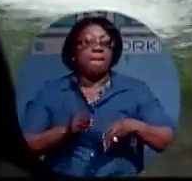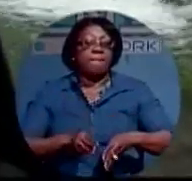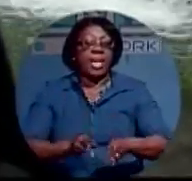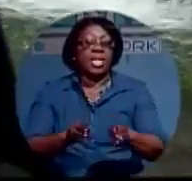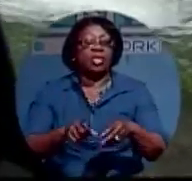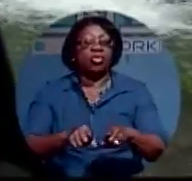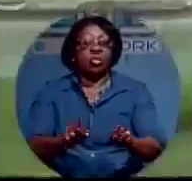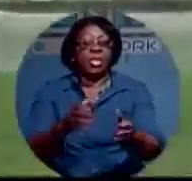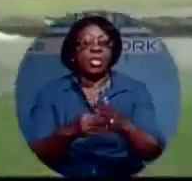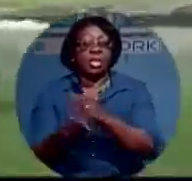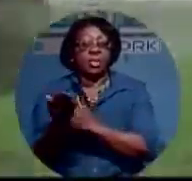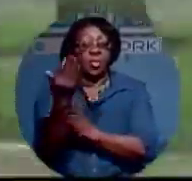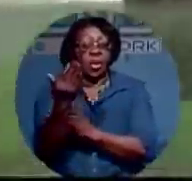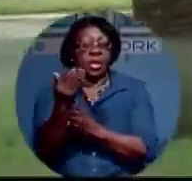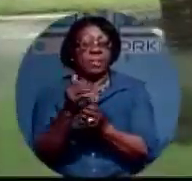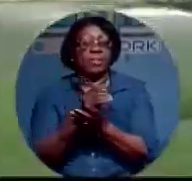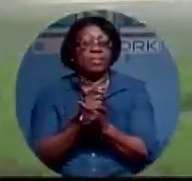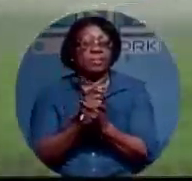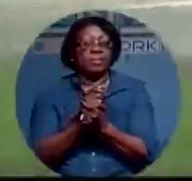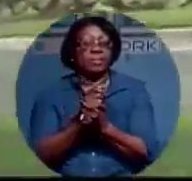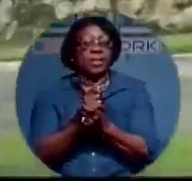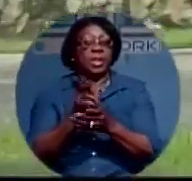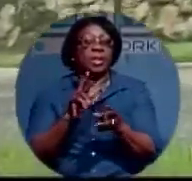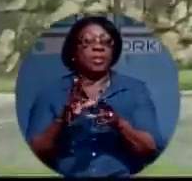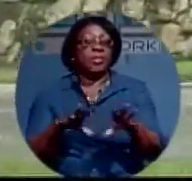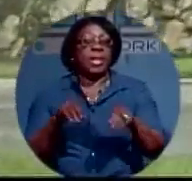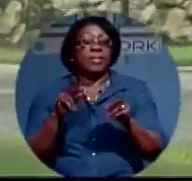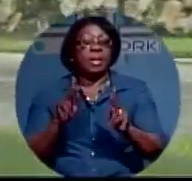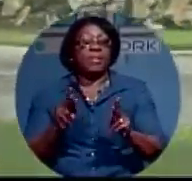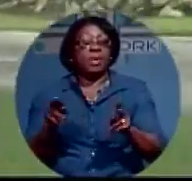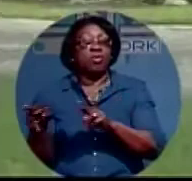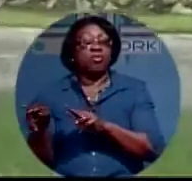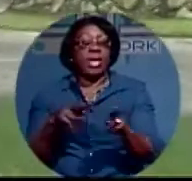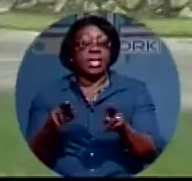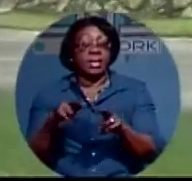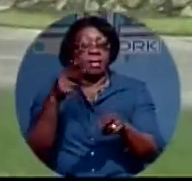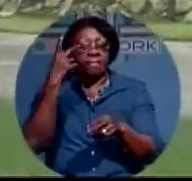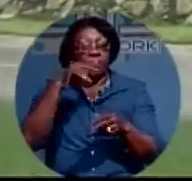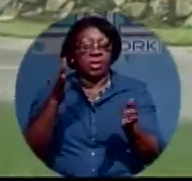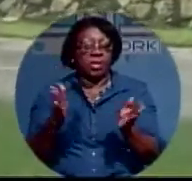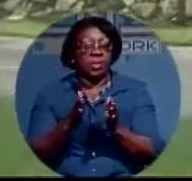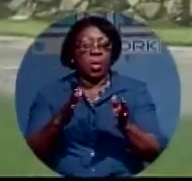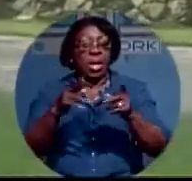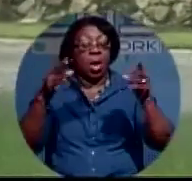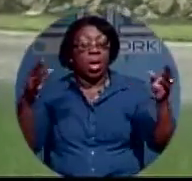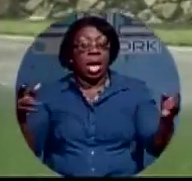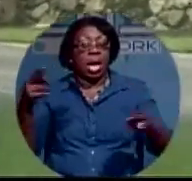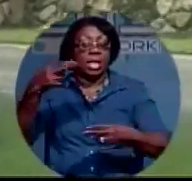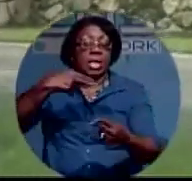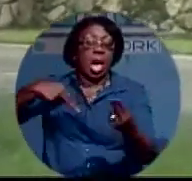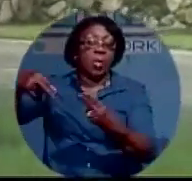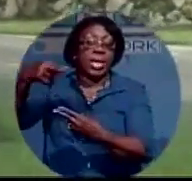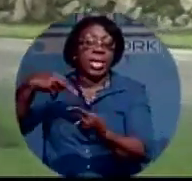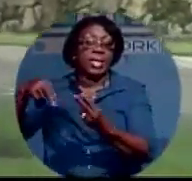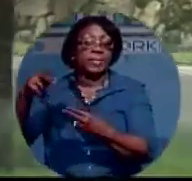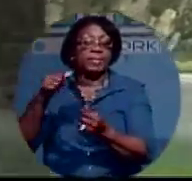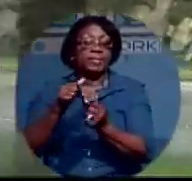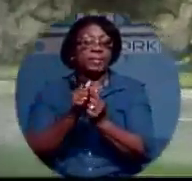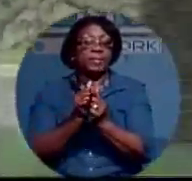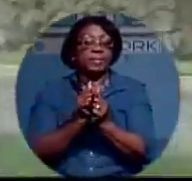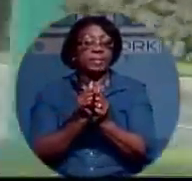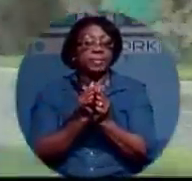exhibition is just one way to encourage Bahamians to ready themselves for a small or large hurricane. LaDawn Davis tells us more.